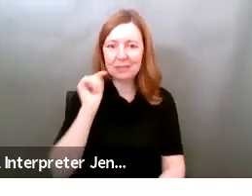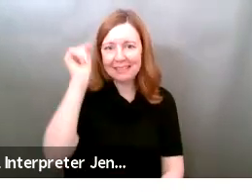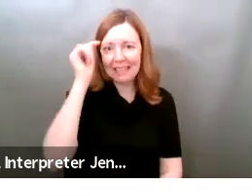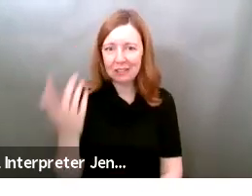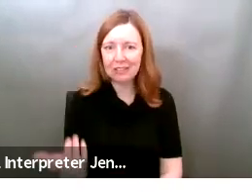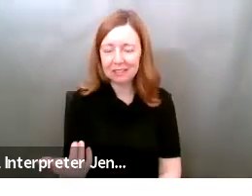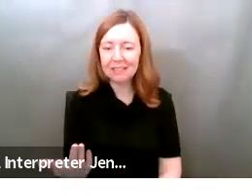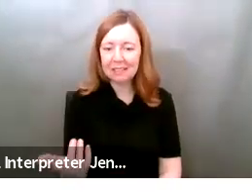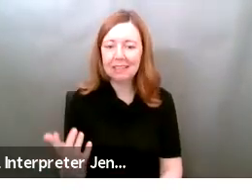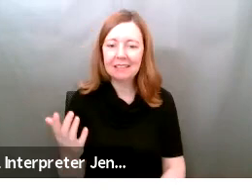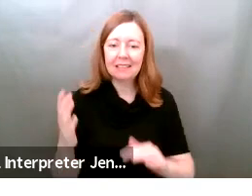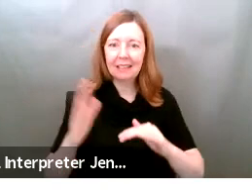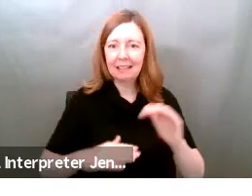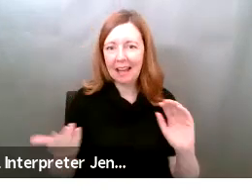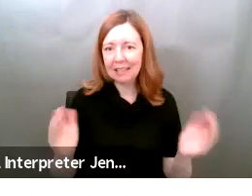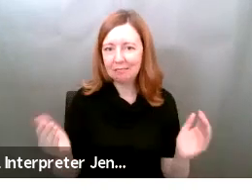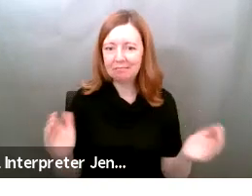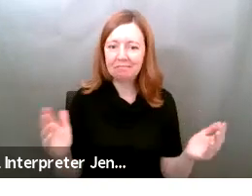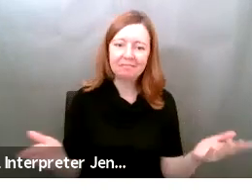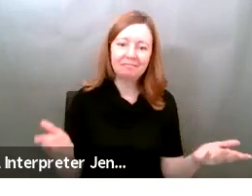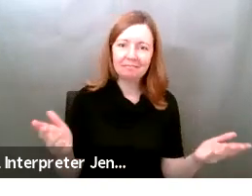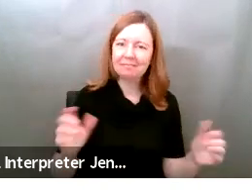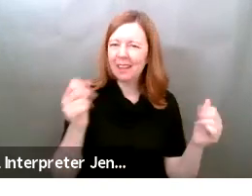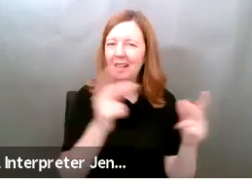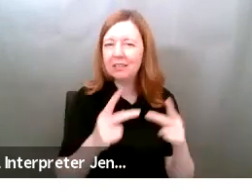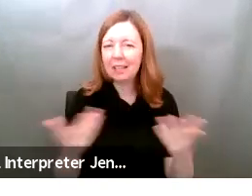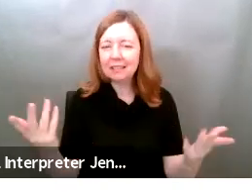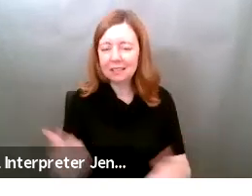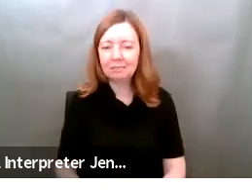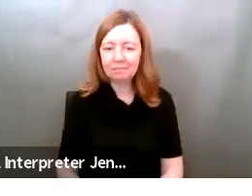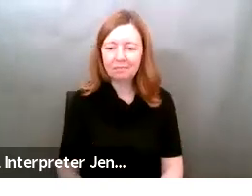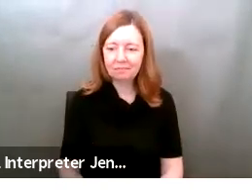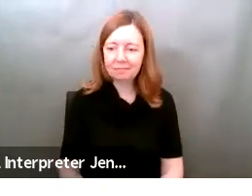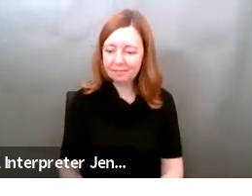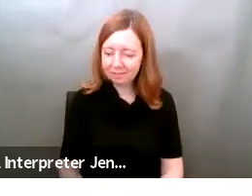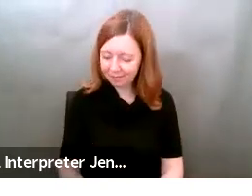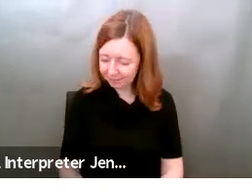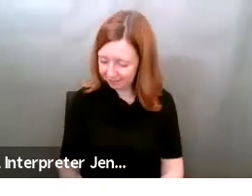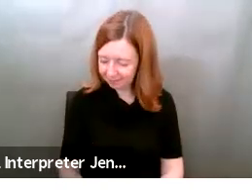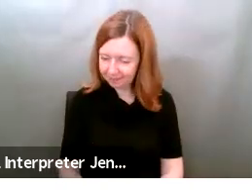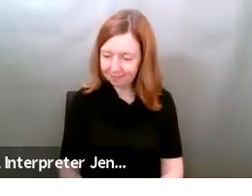that age than the other sites are.